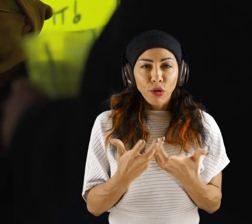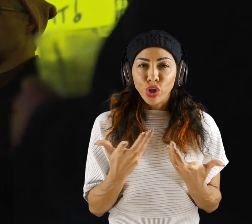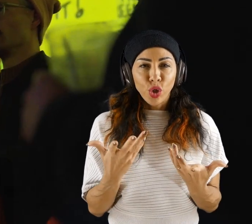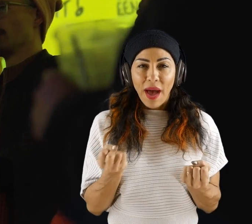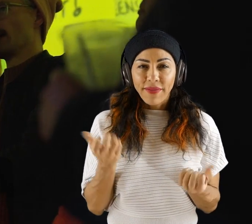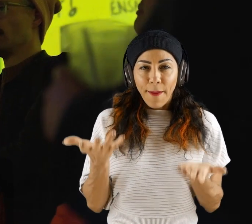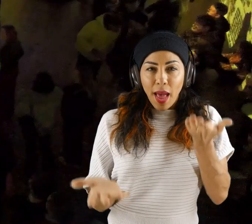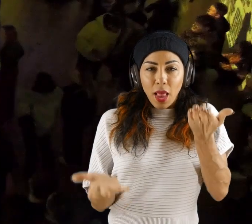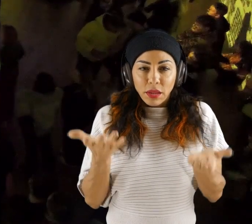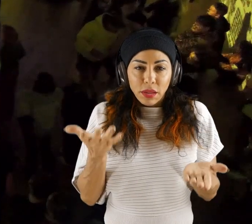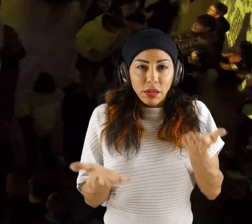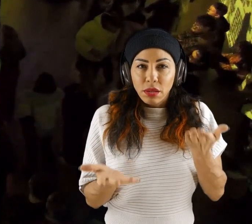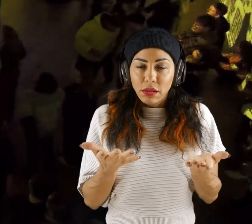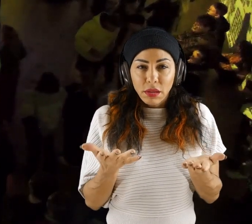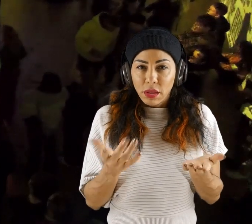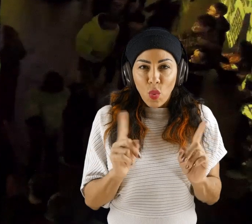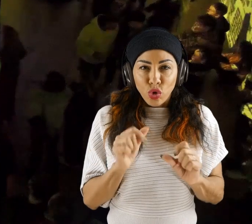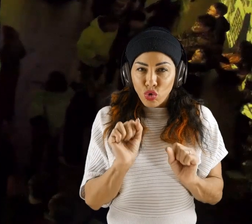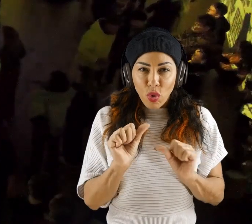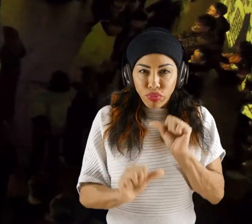when you're happy to put something out?